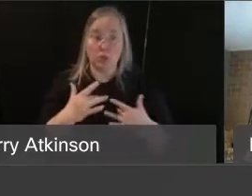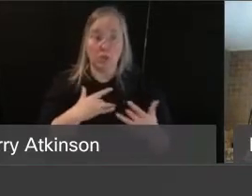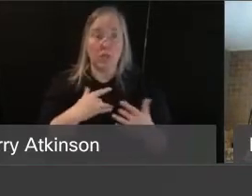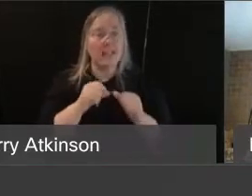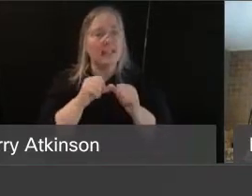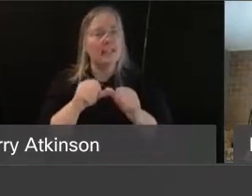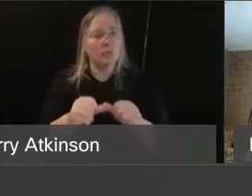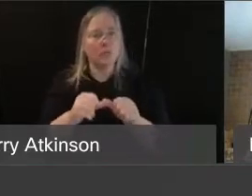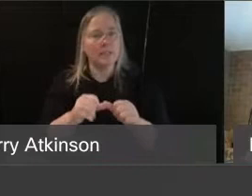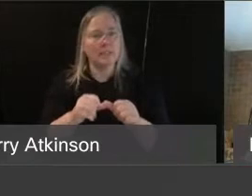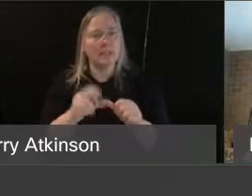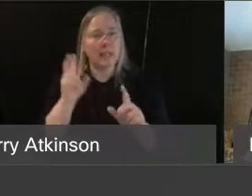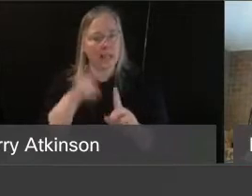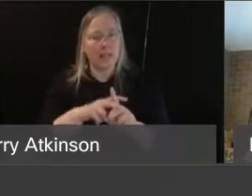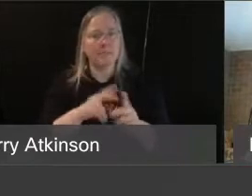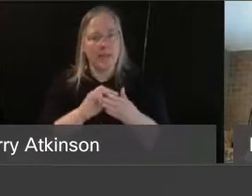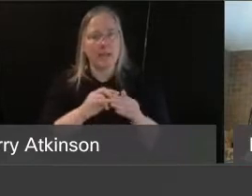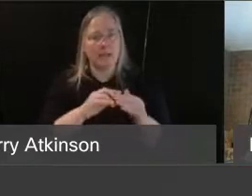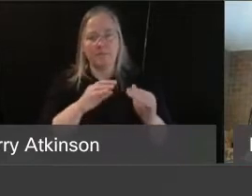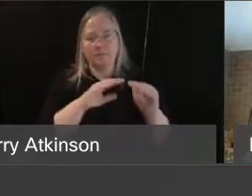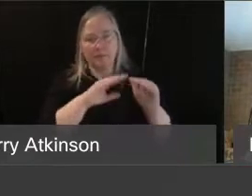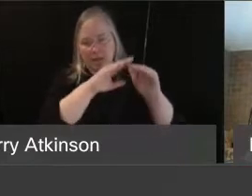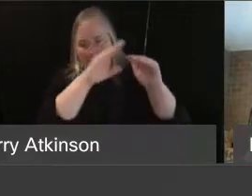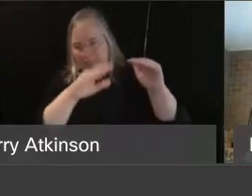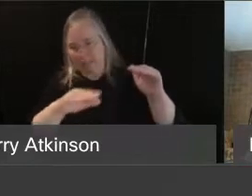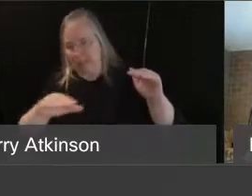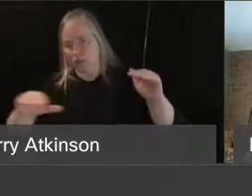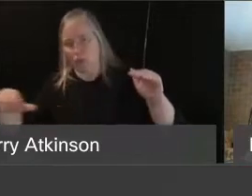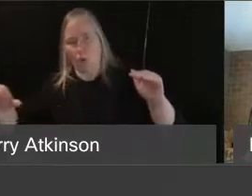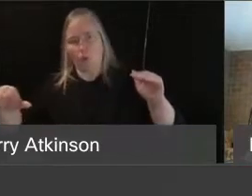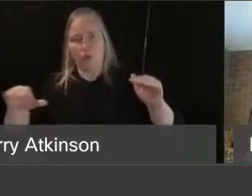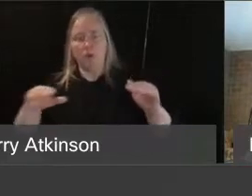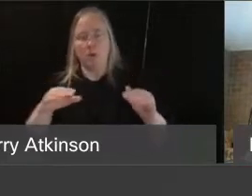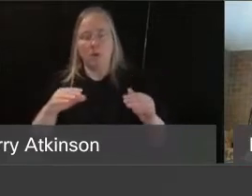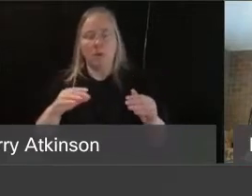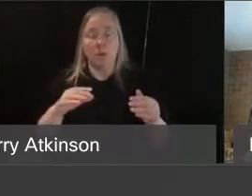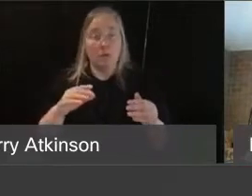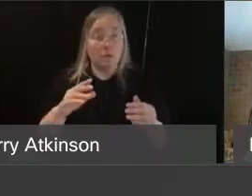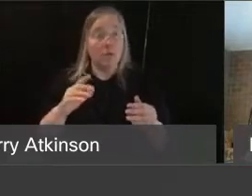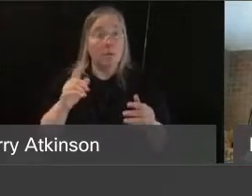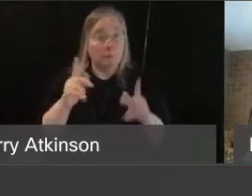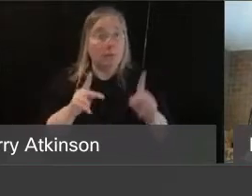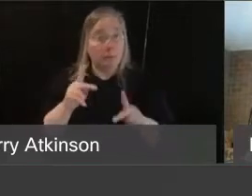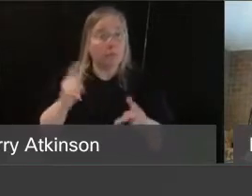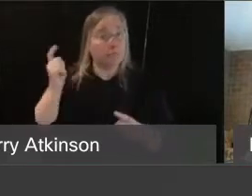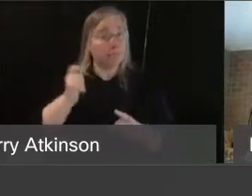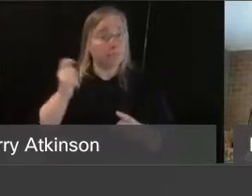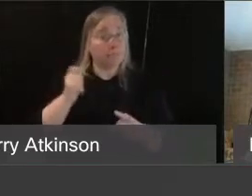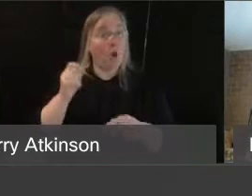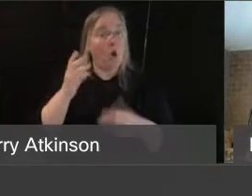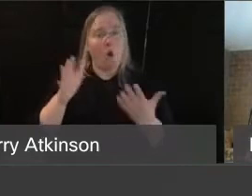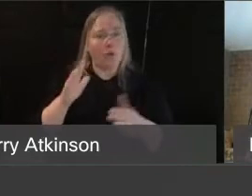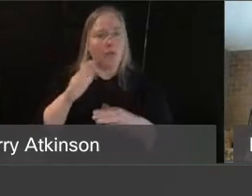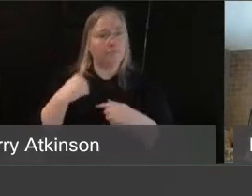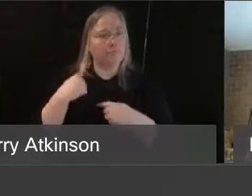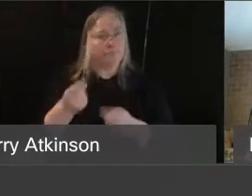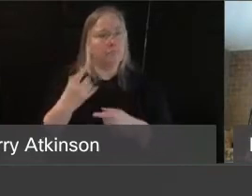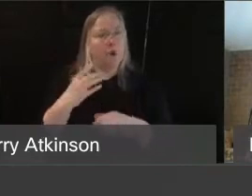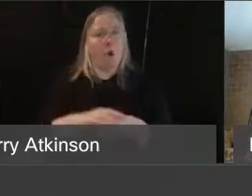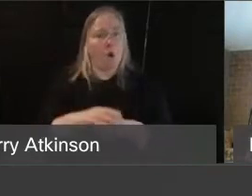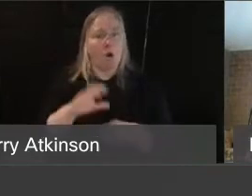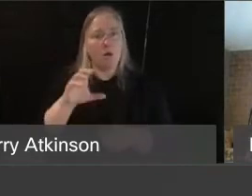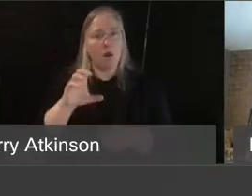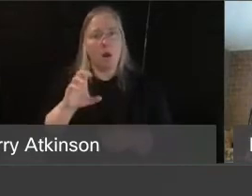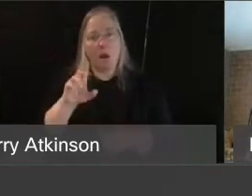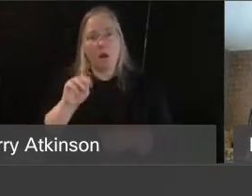of plateaued a little bit in terms of basically those individuals who are on unemployment, not those individuals who have filed for unemployment.